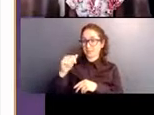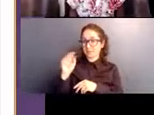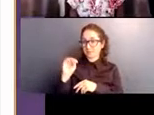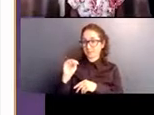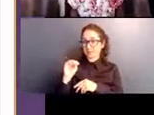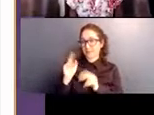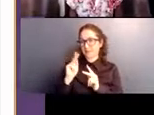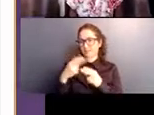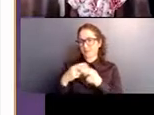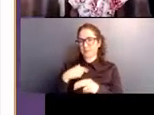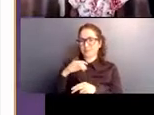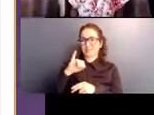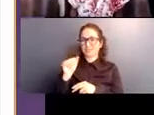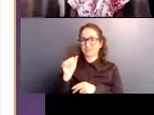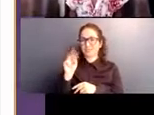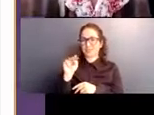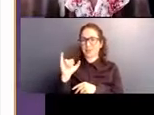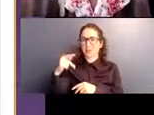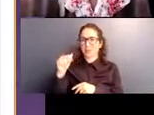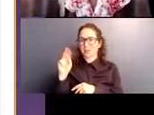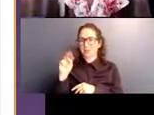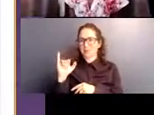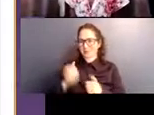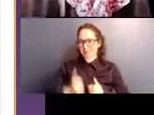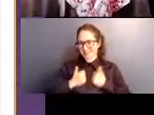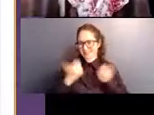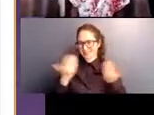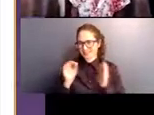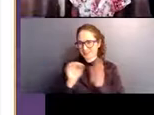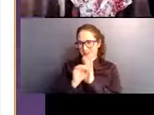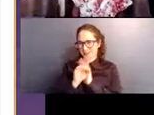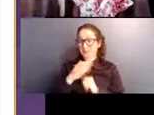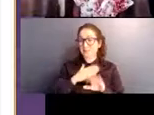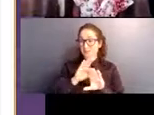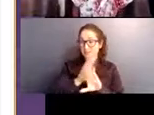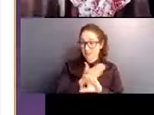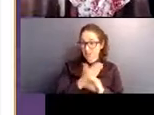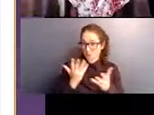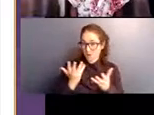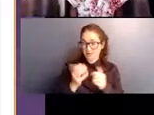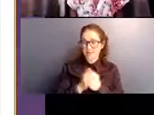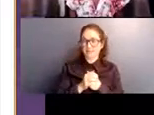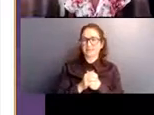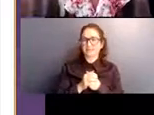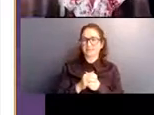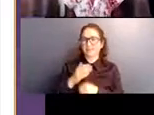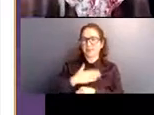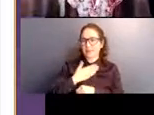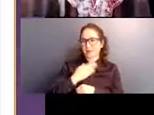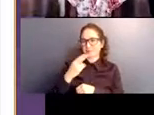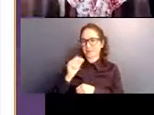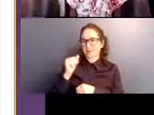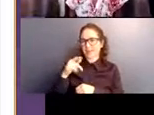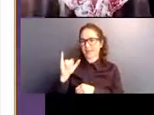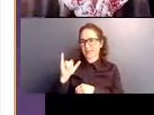friends call me Jammy Pammy and I live here in New Orleans. And my song to get me moving is Happy by Pharrell.